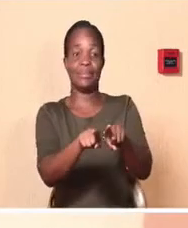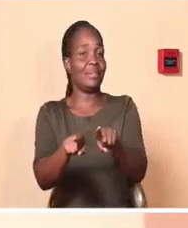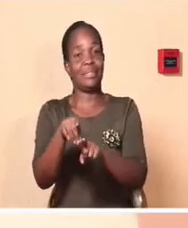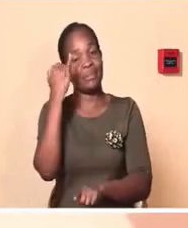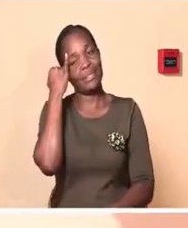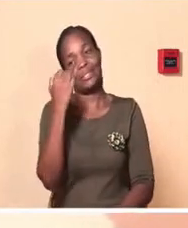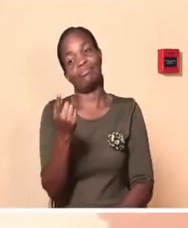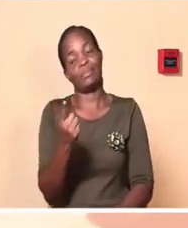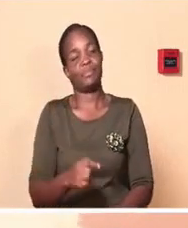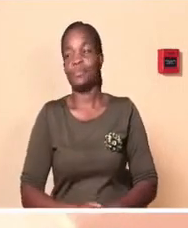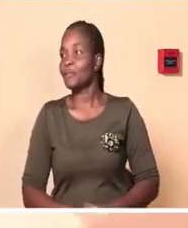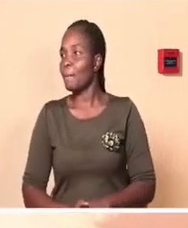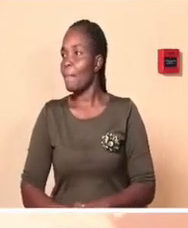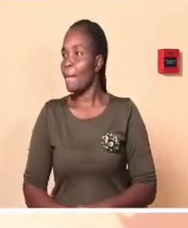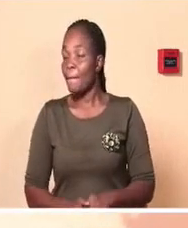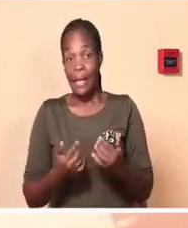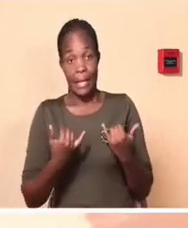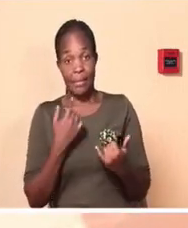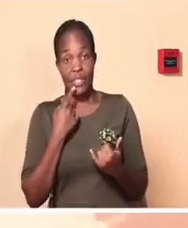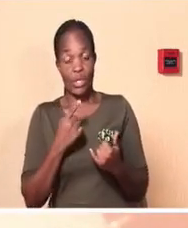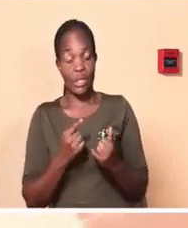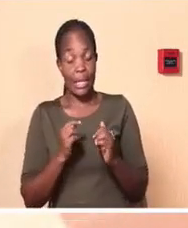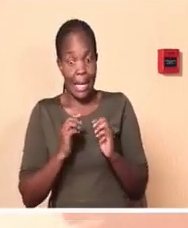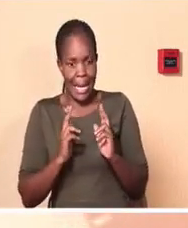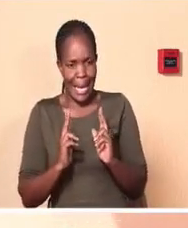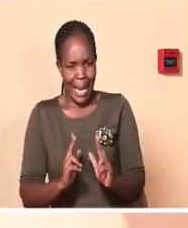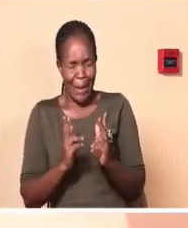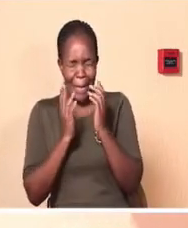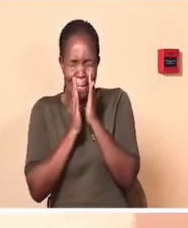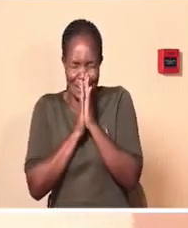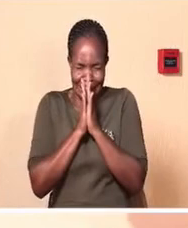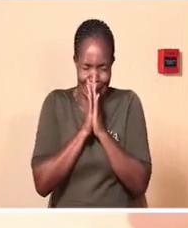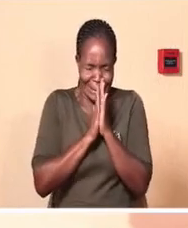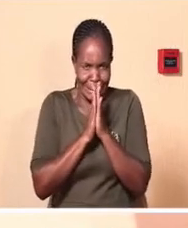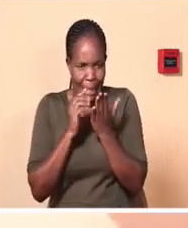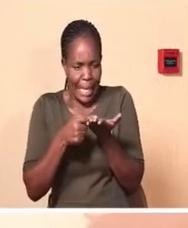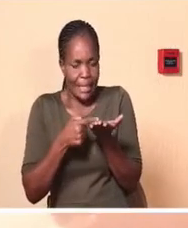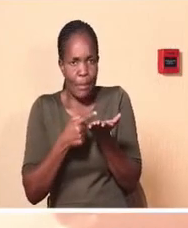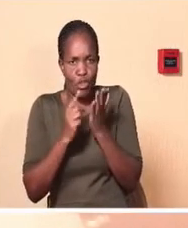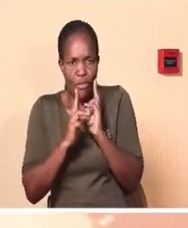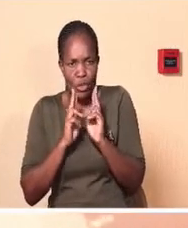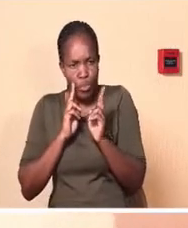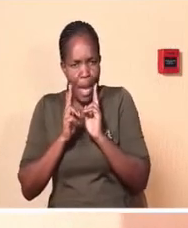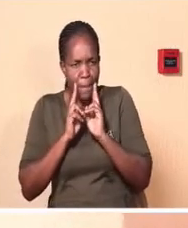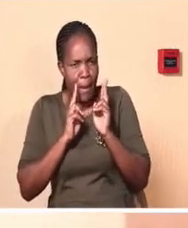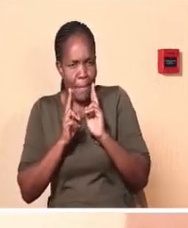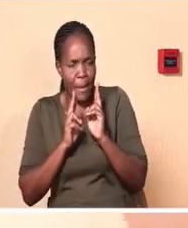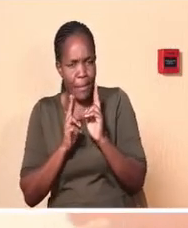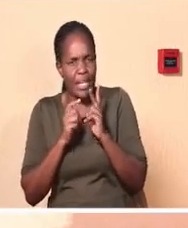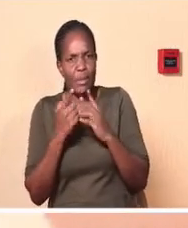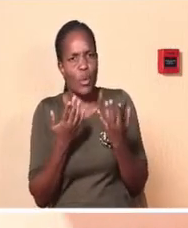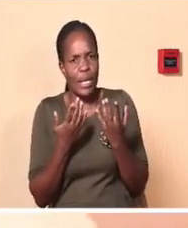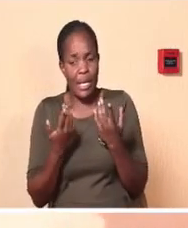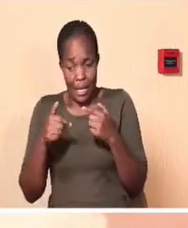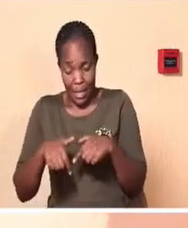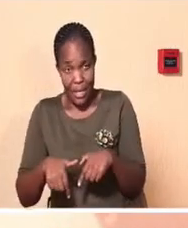speak, there are discussions and very interesting debate and discussion, not only here, but all